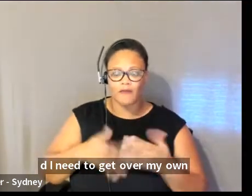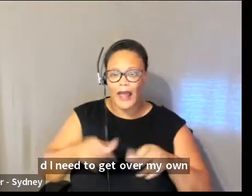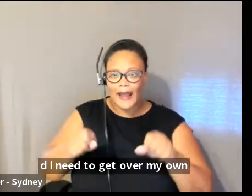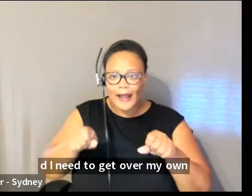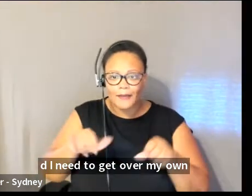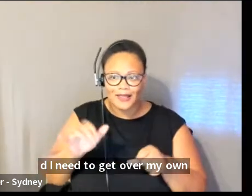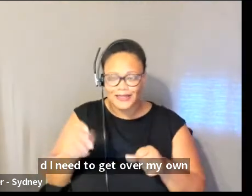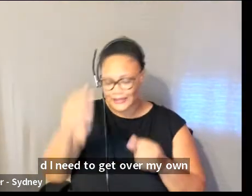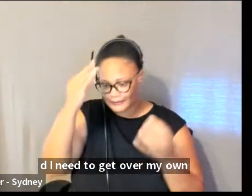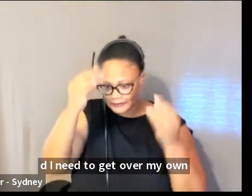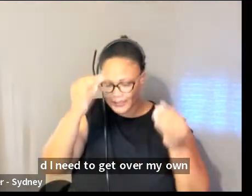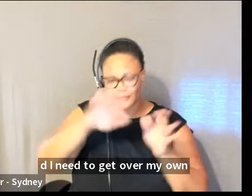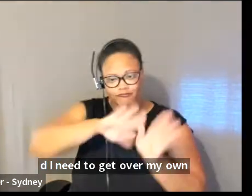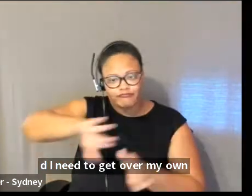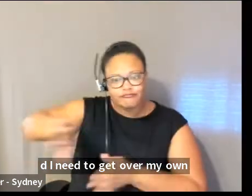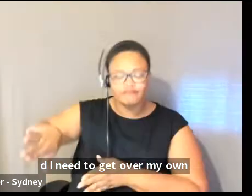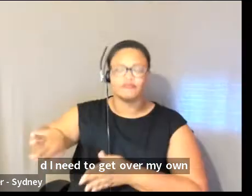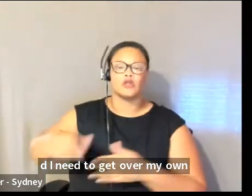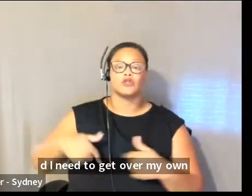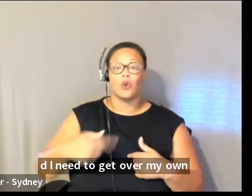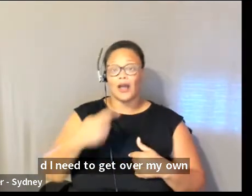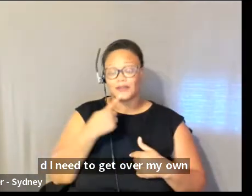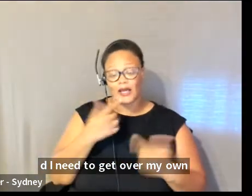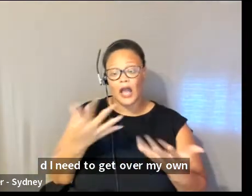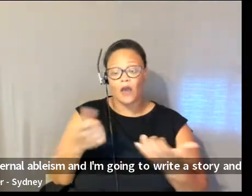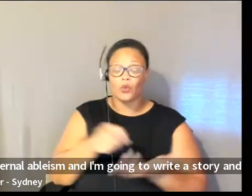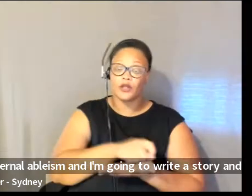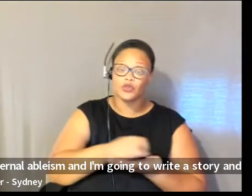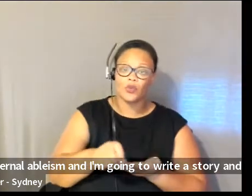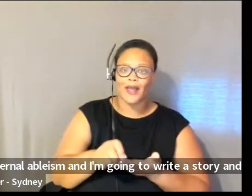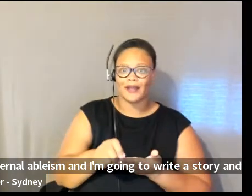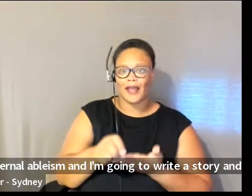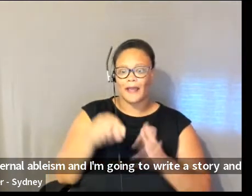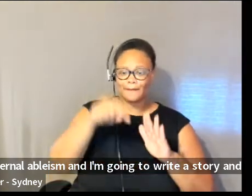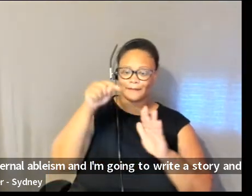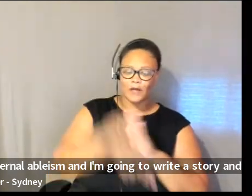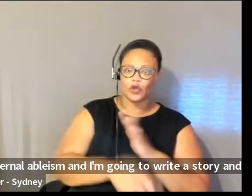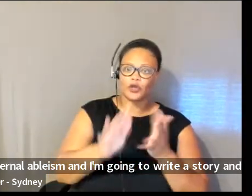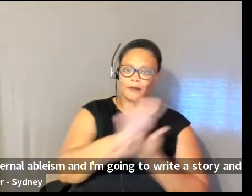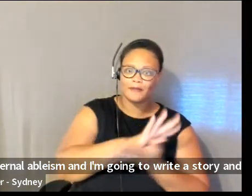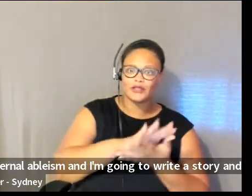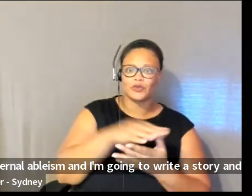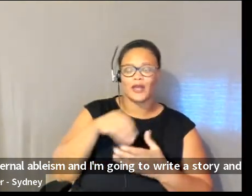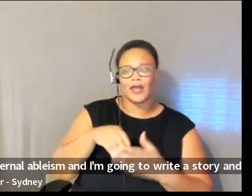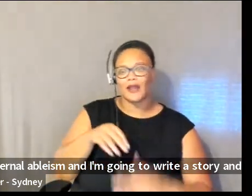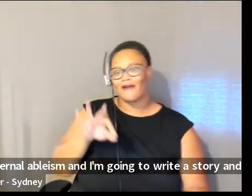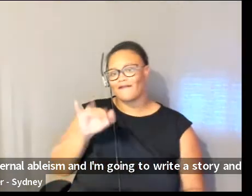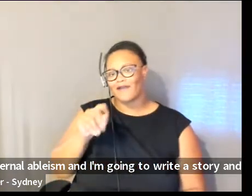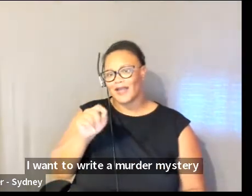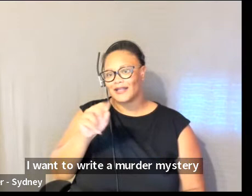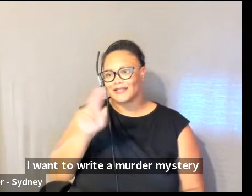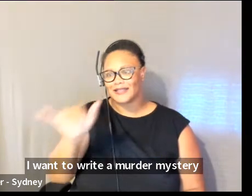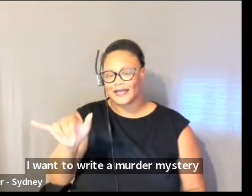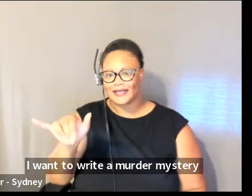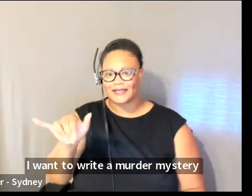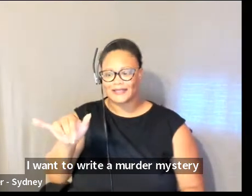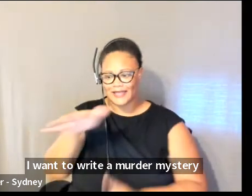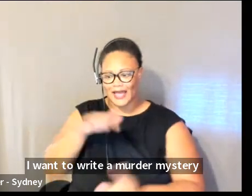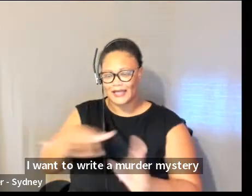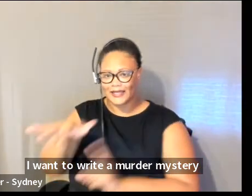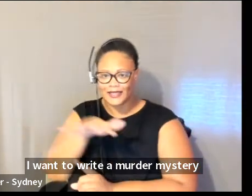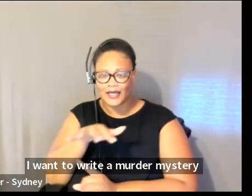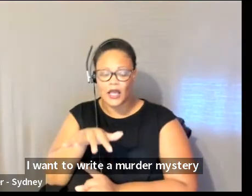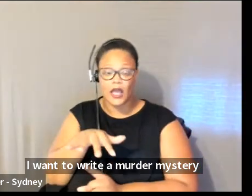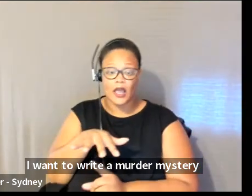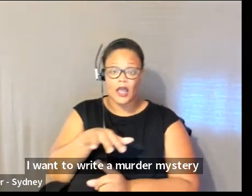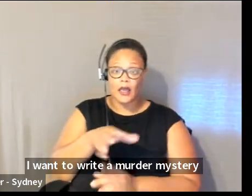and this is what I said to the publisher in the paragraph, I want to write a murder mystery in a fantasy setting. And our main character, she is a